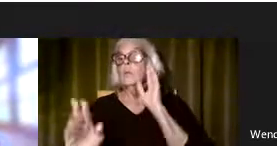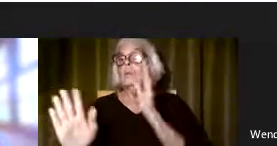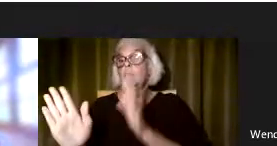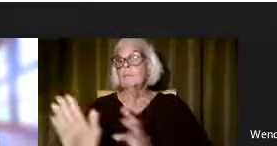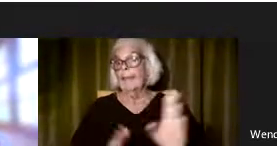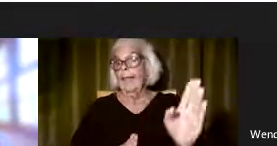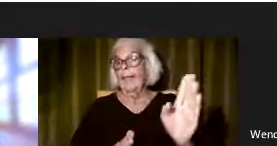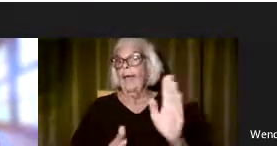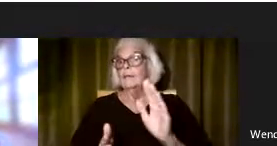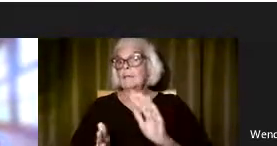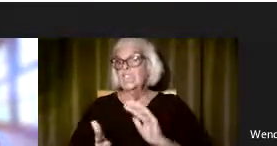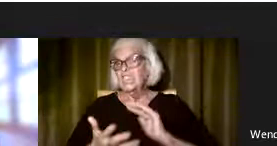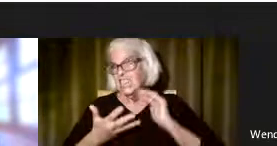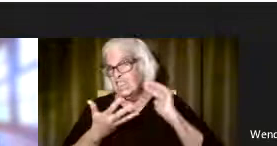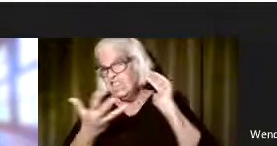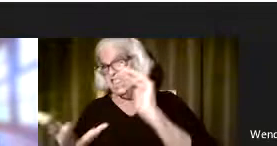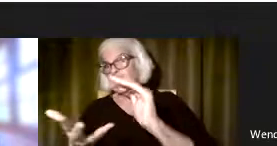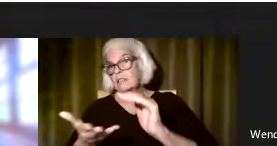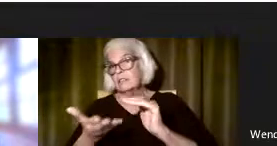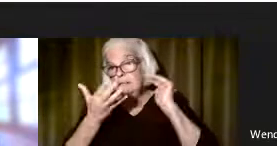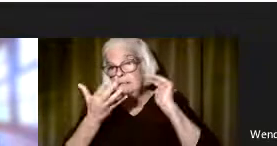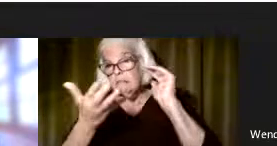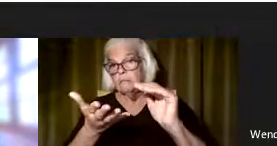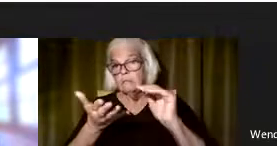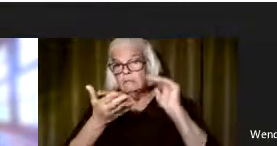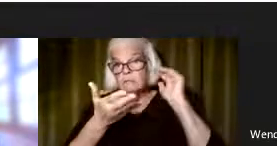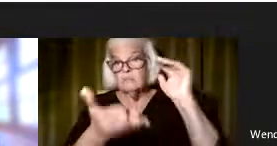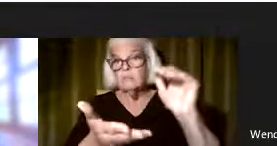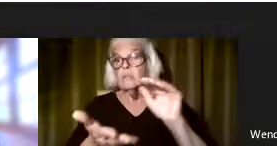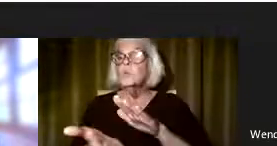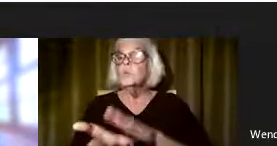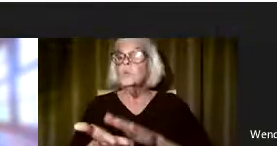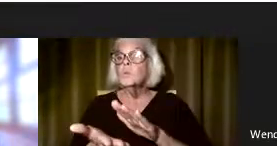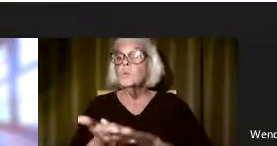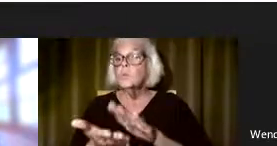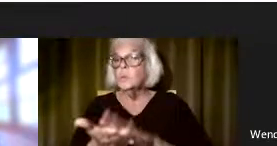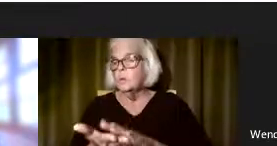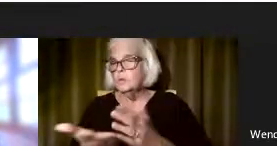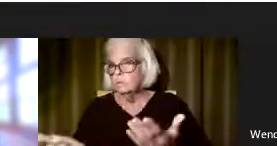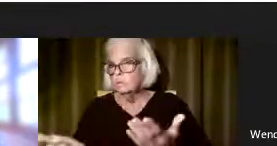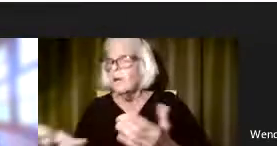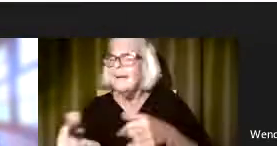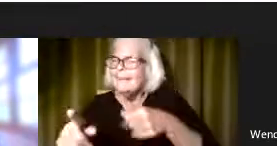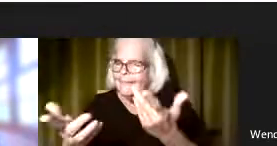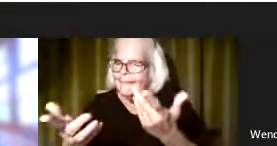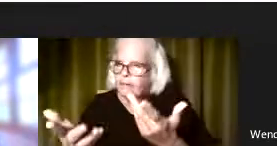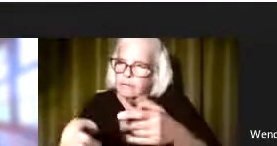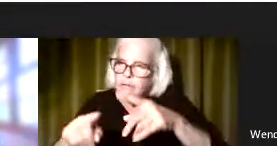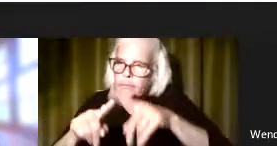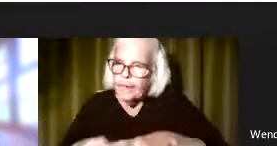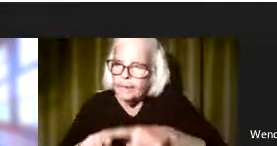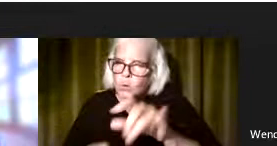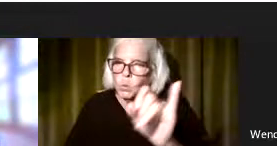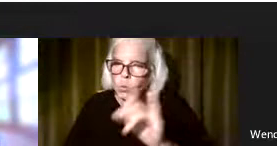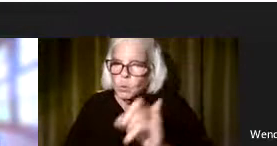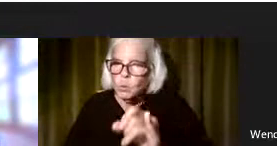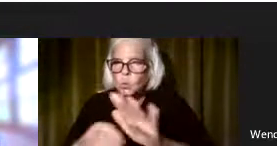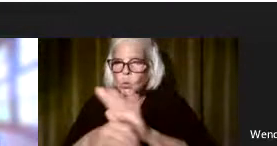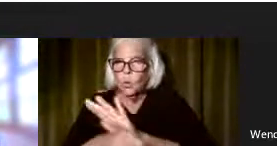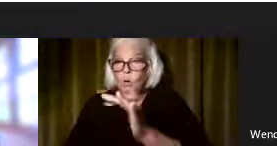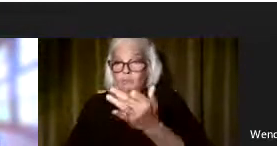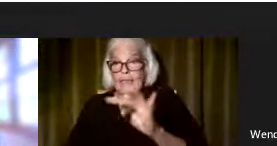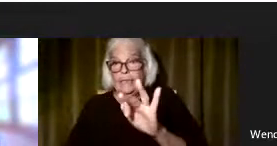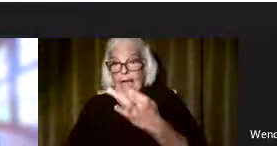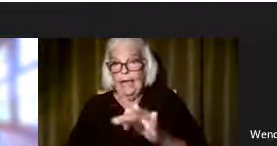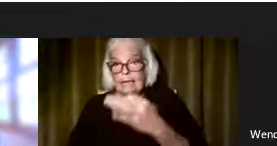but just to let people know that, you know, even if not everything is stated on our website, we